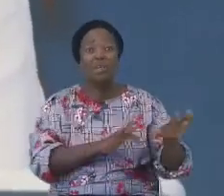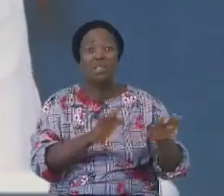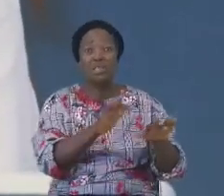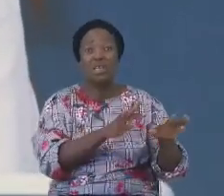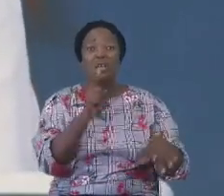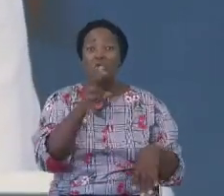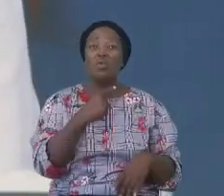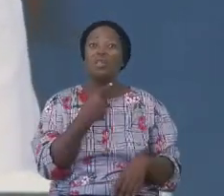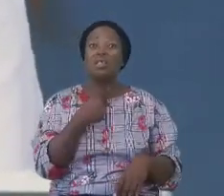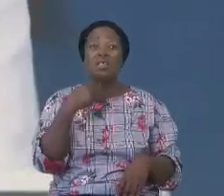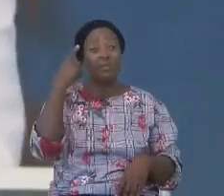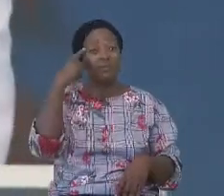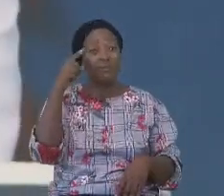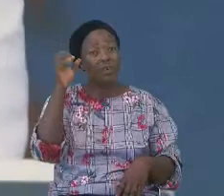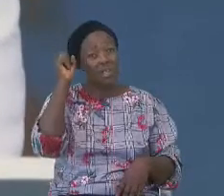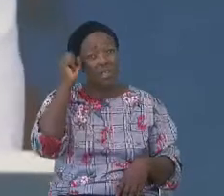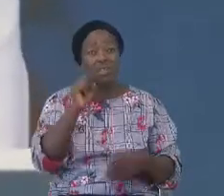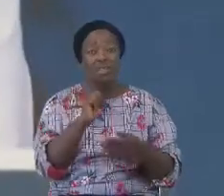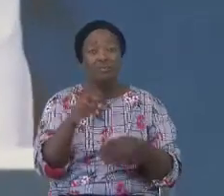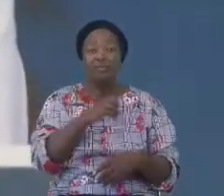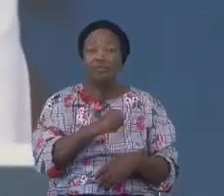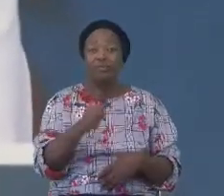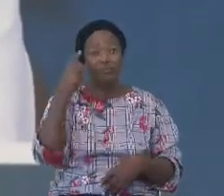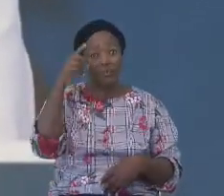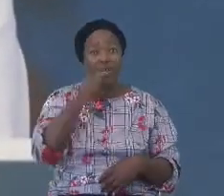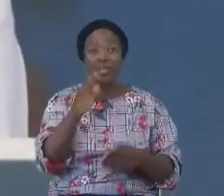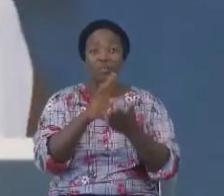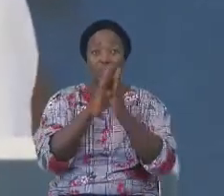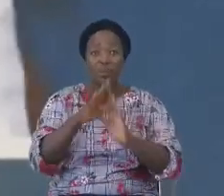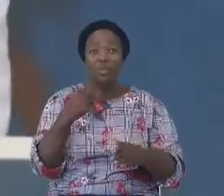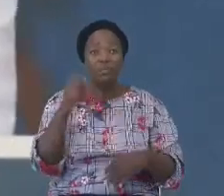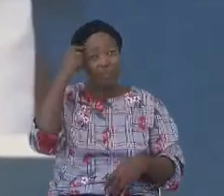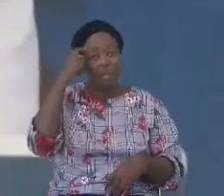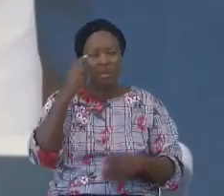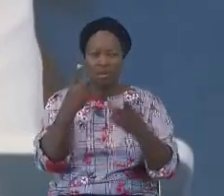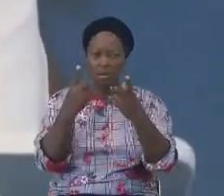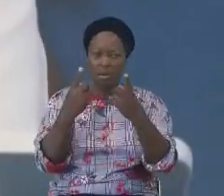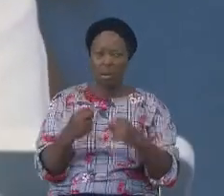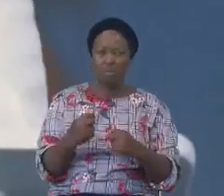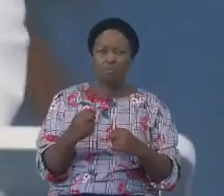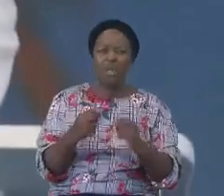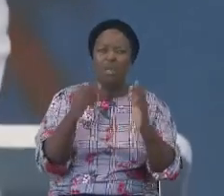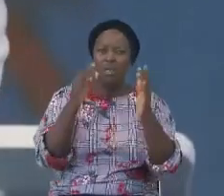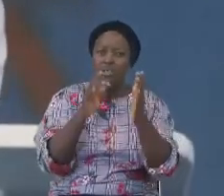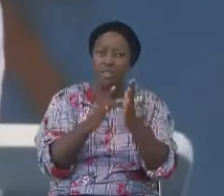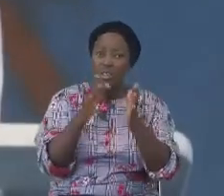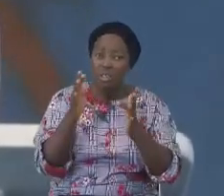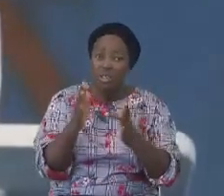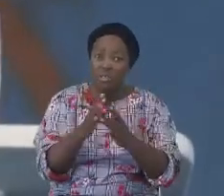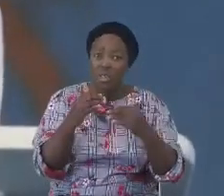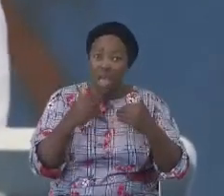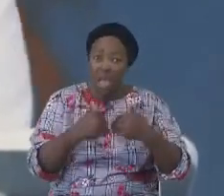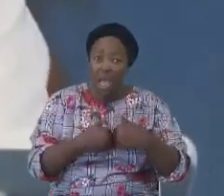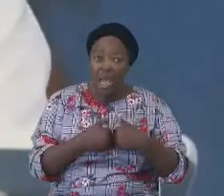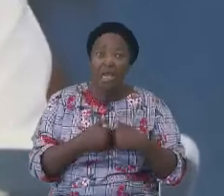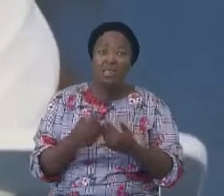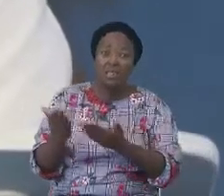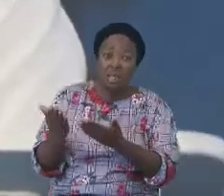water of life. You're thirsty for his mercy. We are thirsty for the peace of mind.